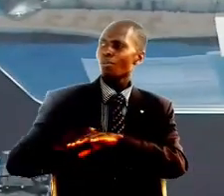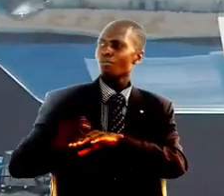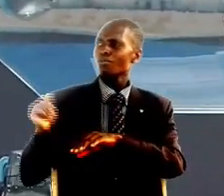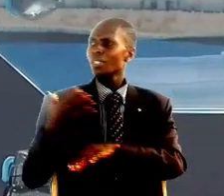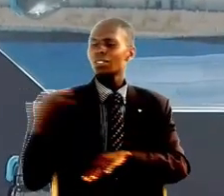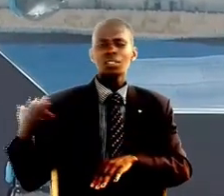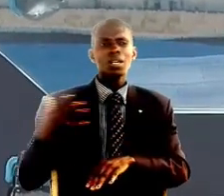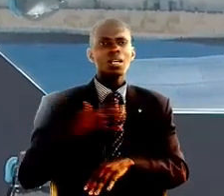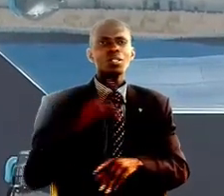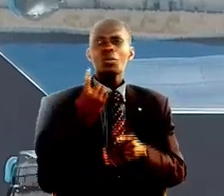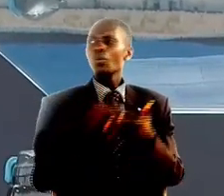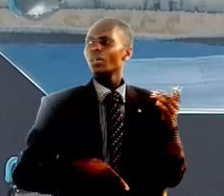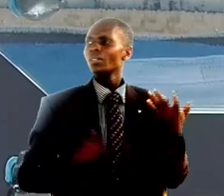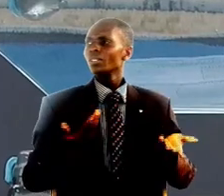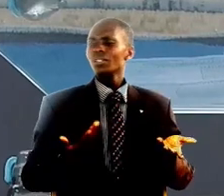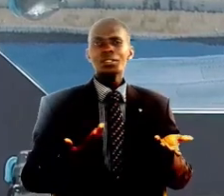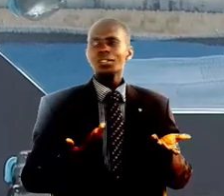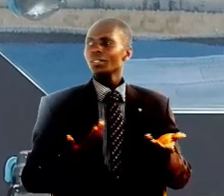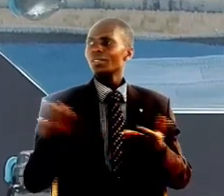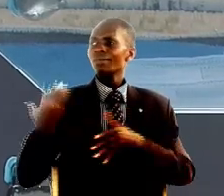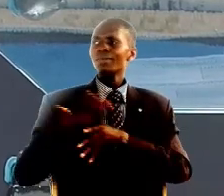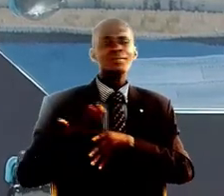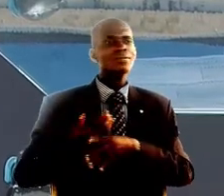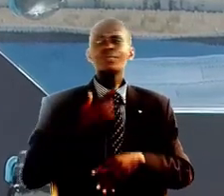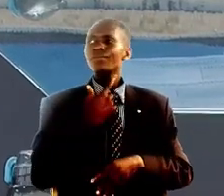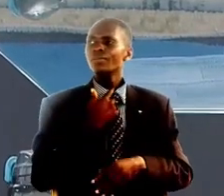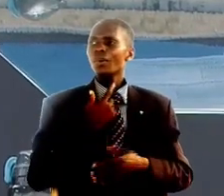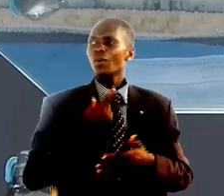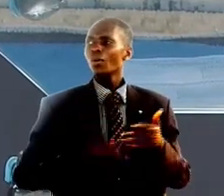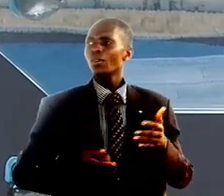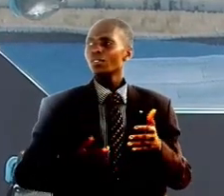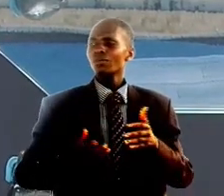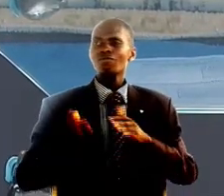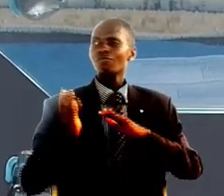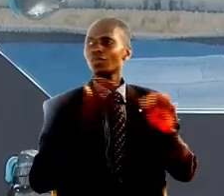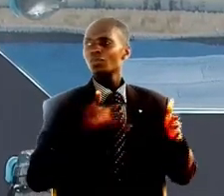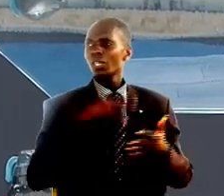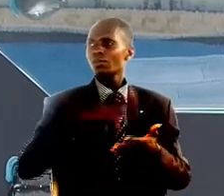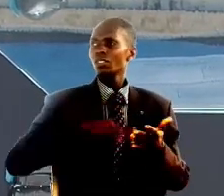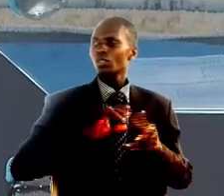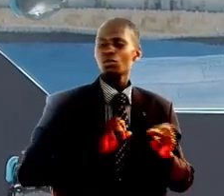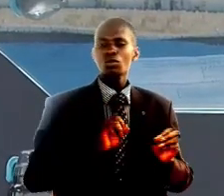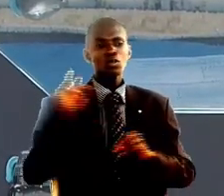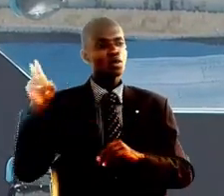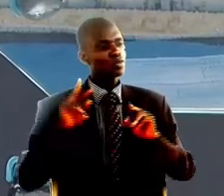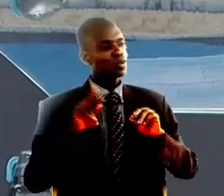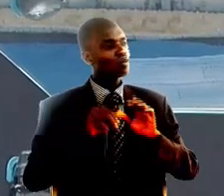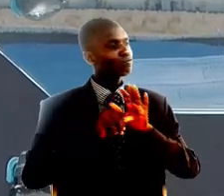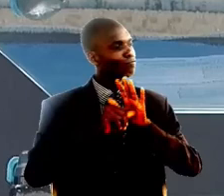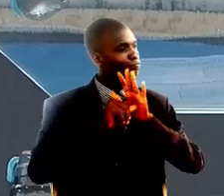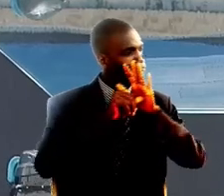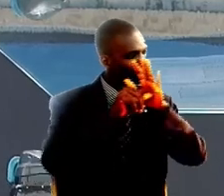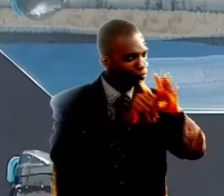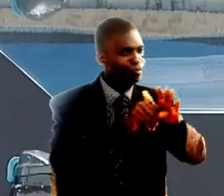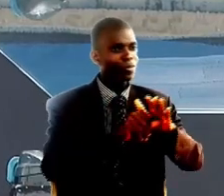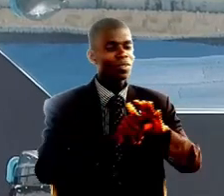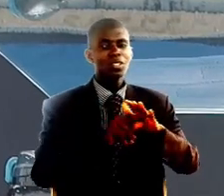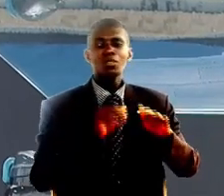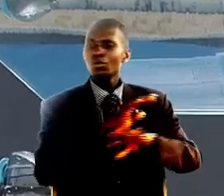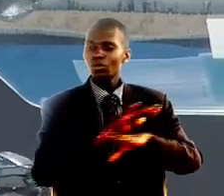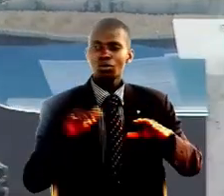interfere. People who are going to make it in life don't do that. We intensify, we do not